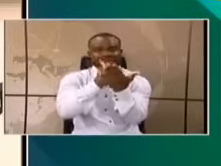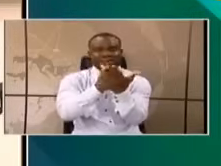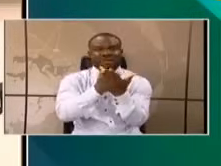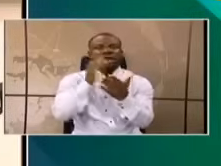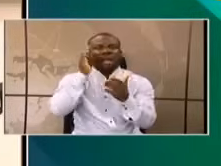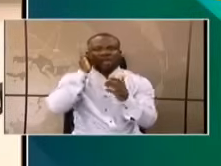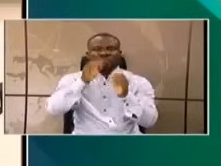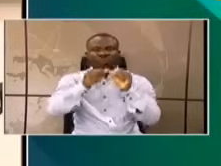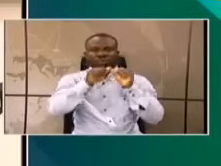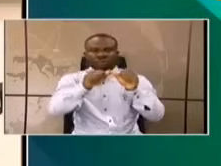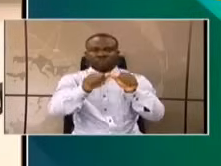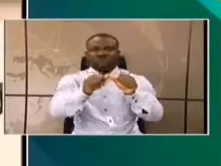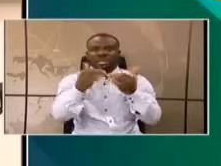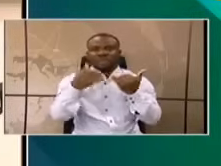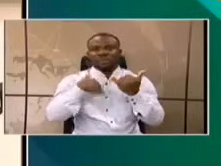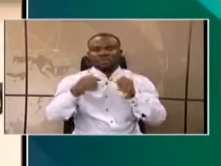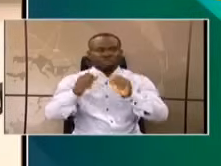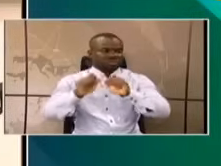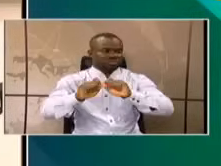in. Ojai.